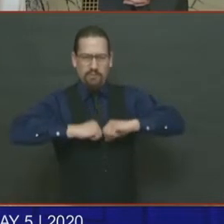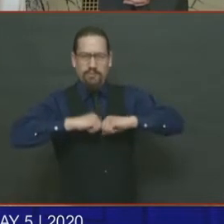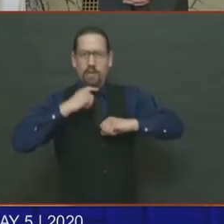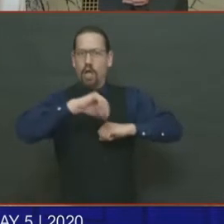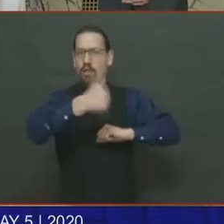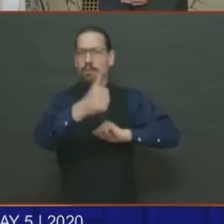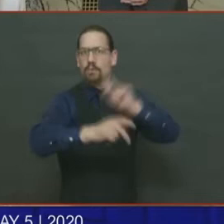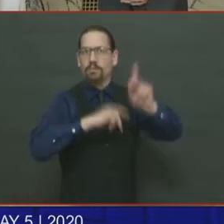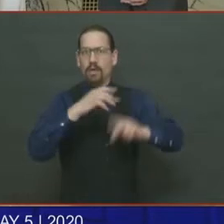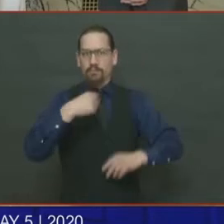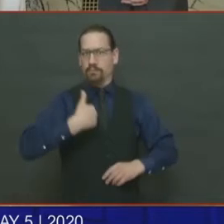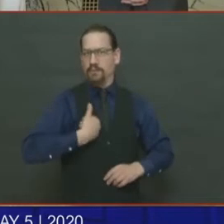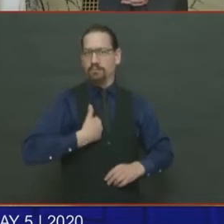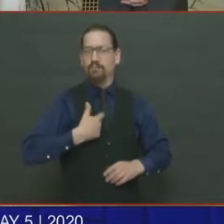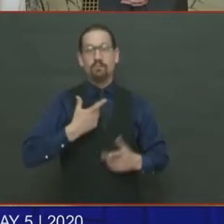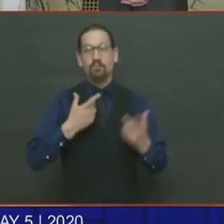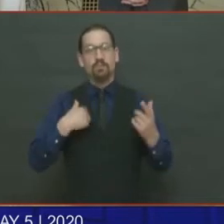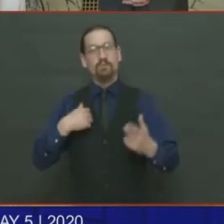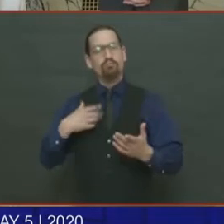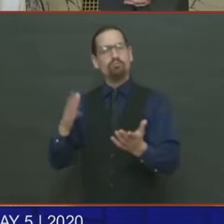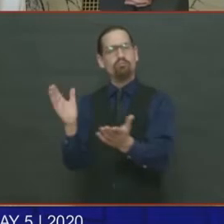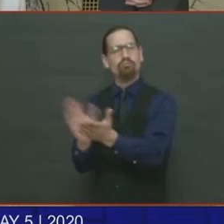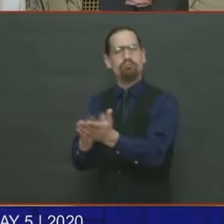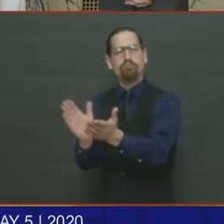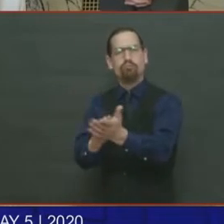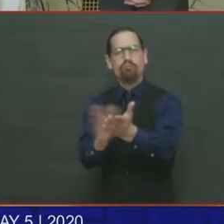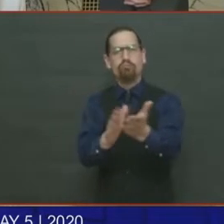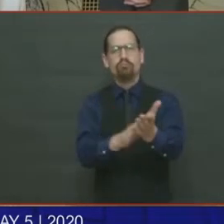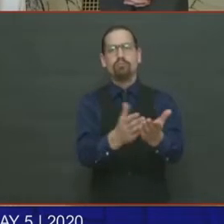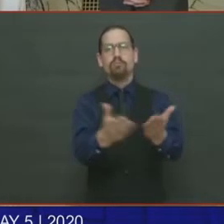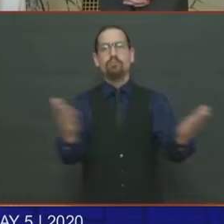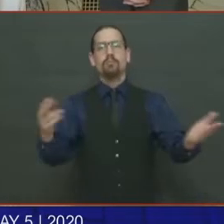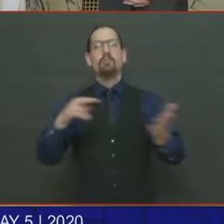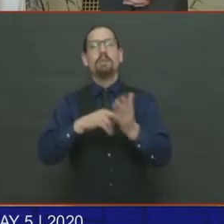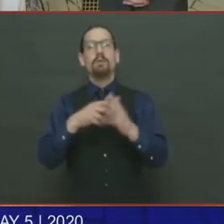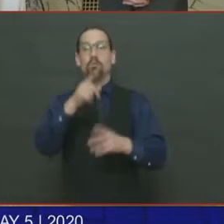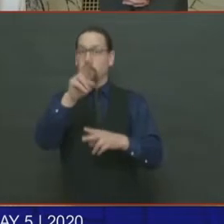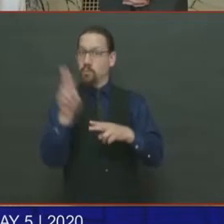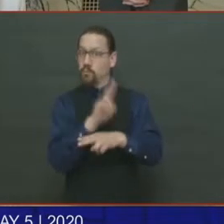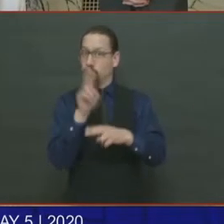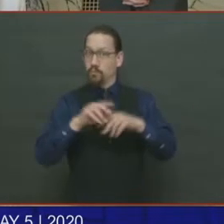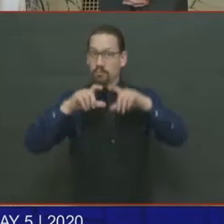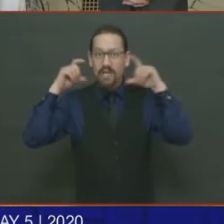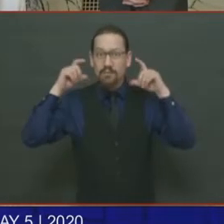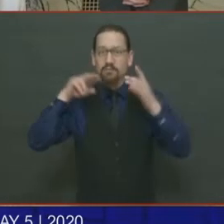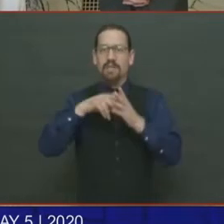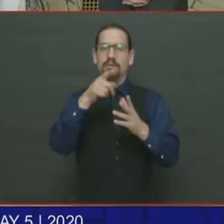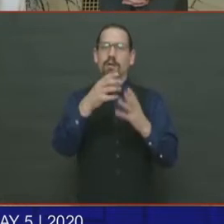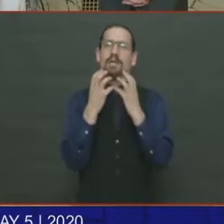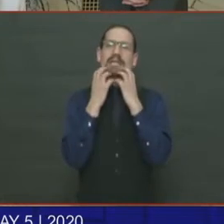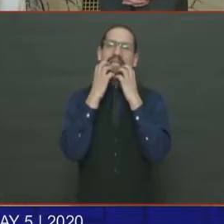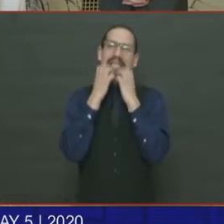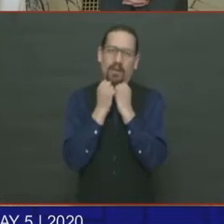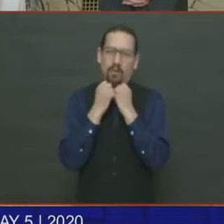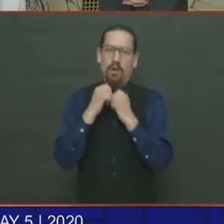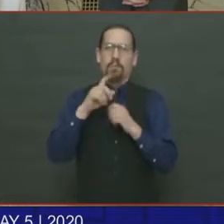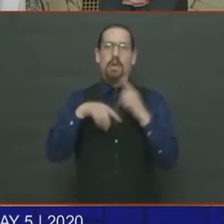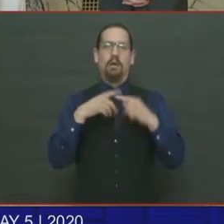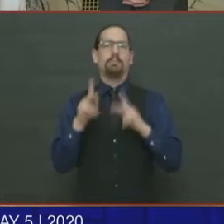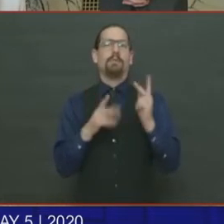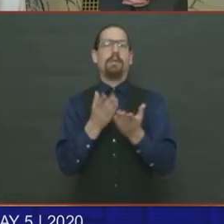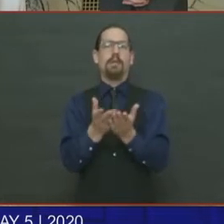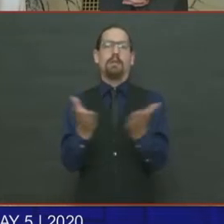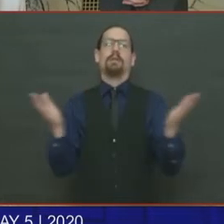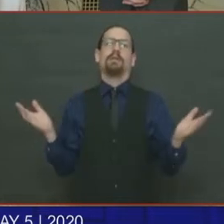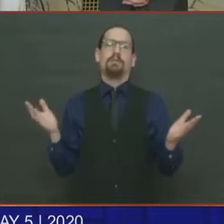now when we use some form of cloth face covering. We're hopeful that this executive order today will